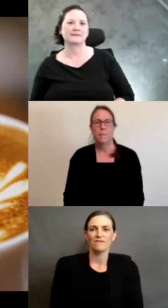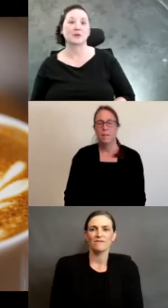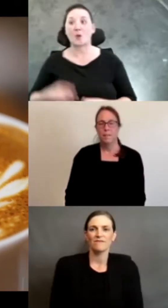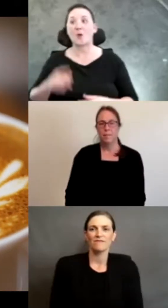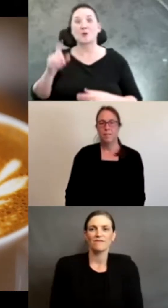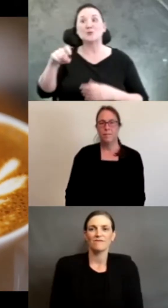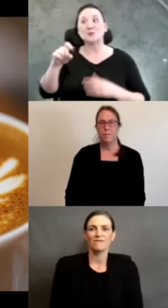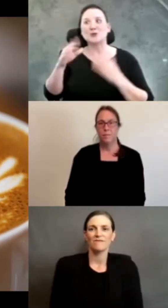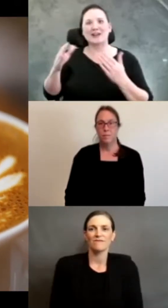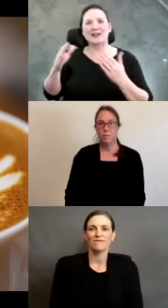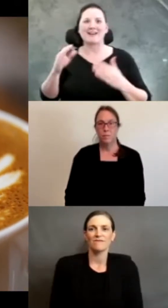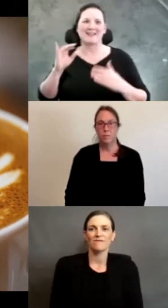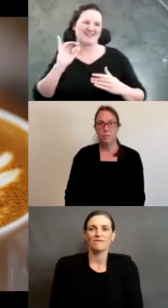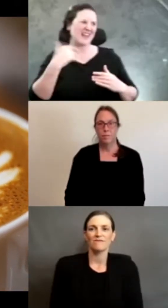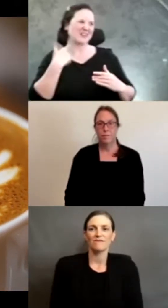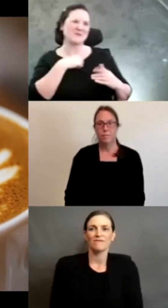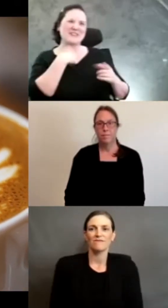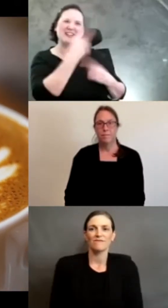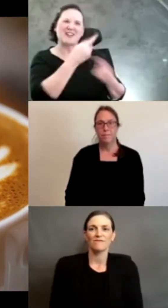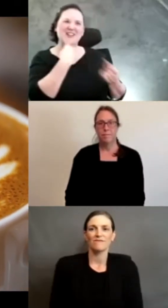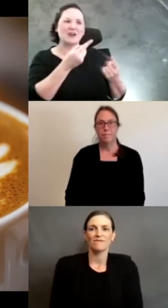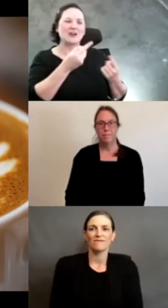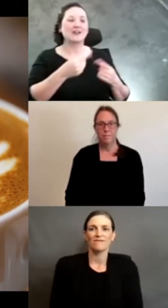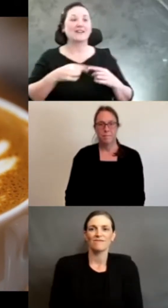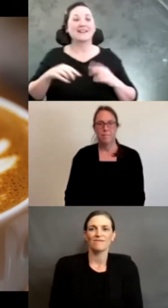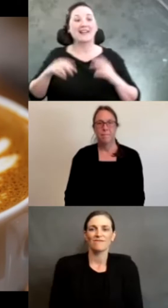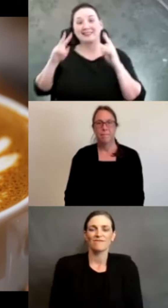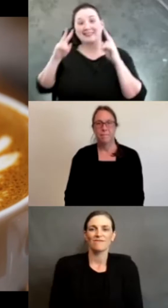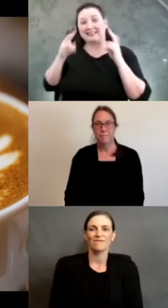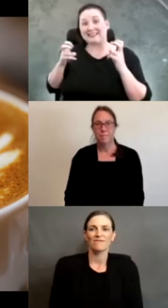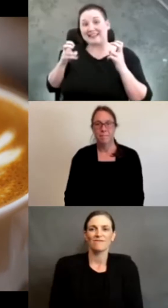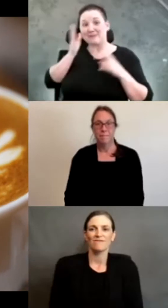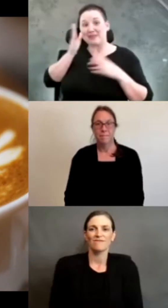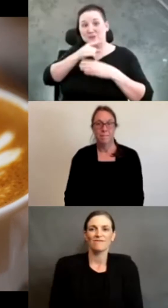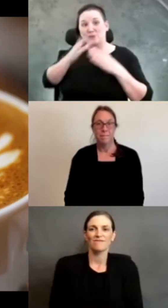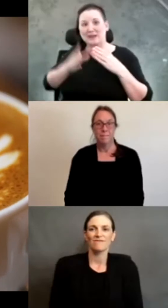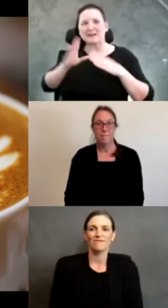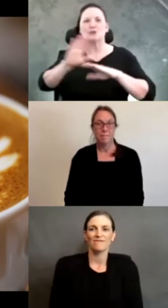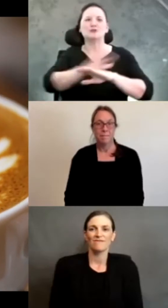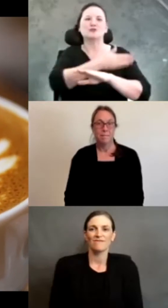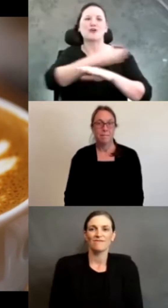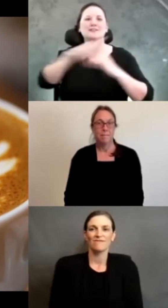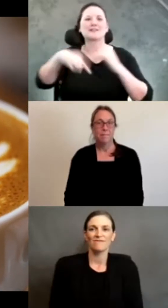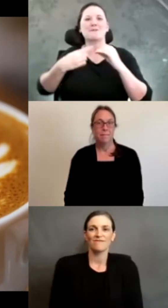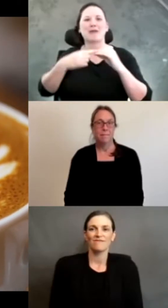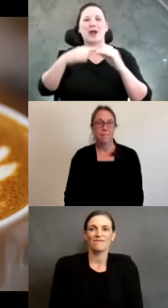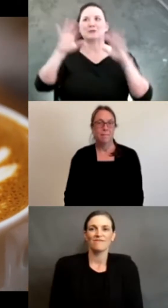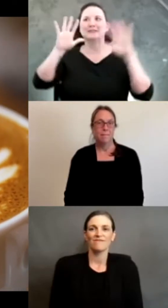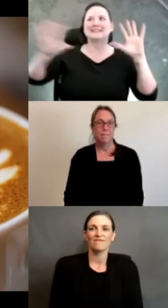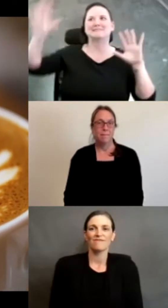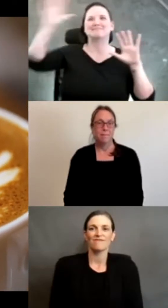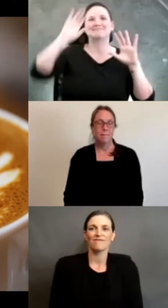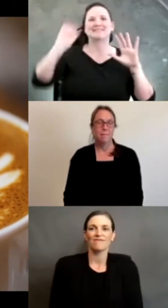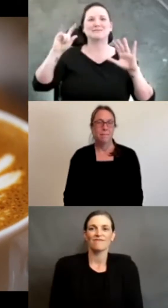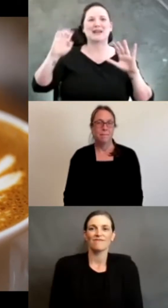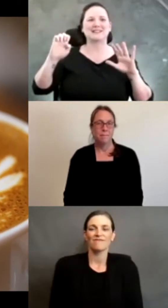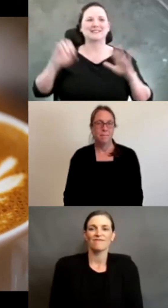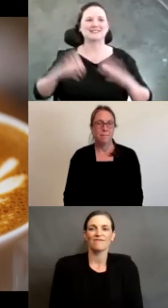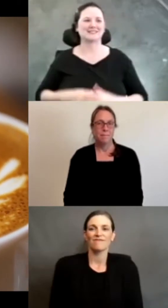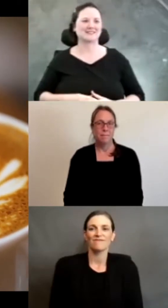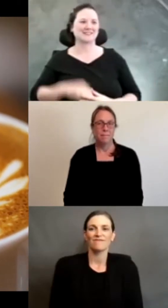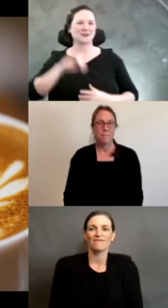today and this weekend is songs about space, of course. That sounds cool. I'm coming for